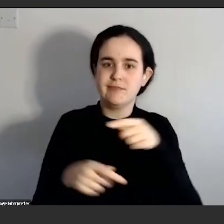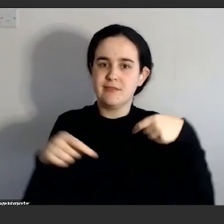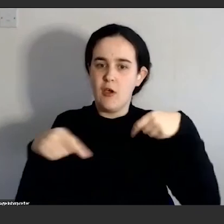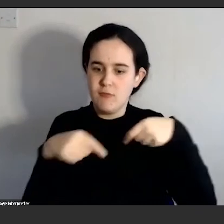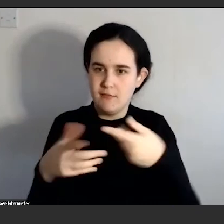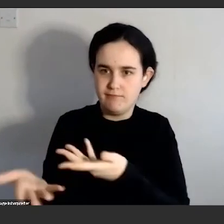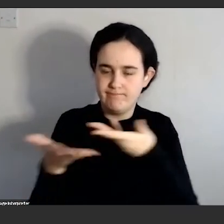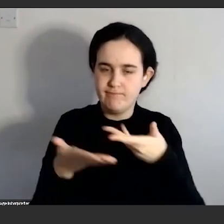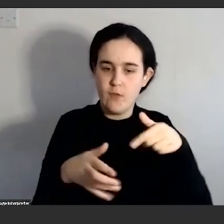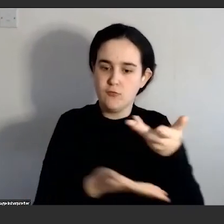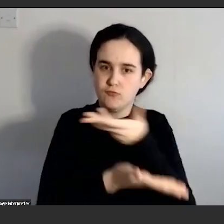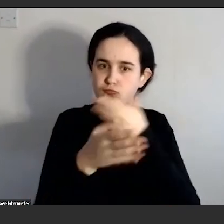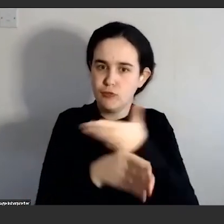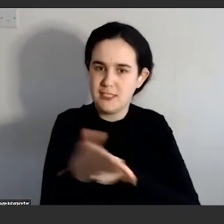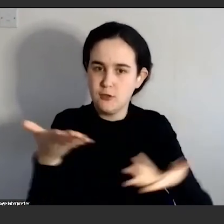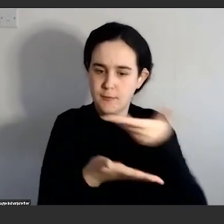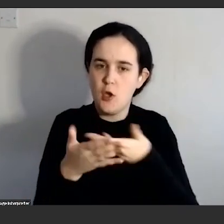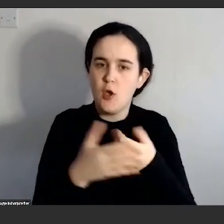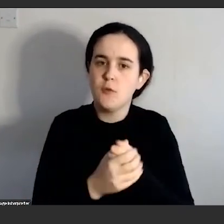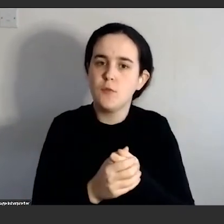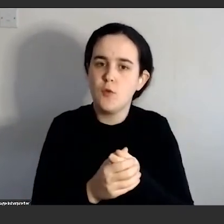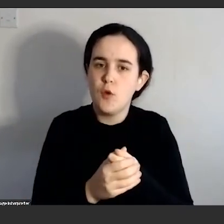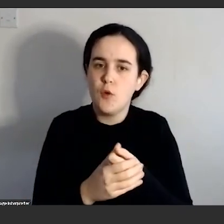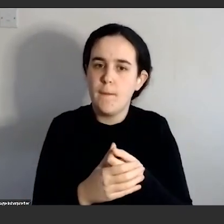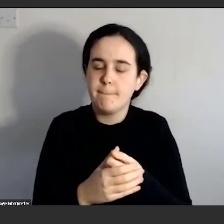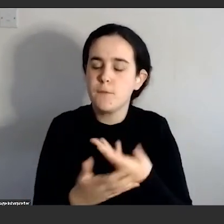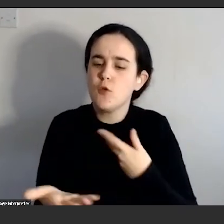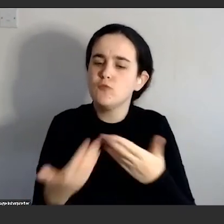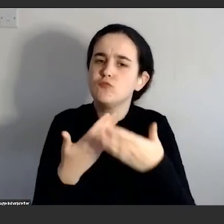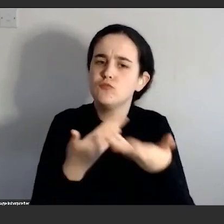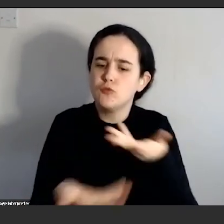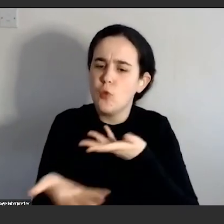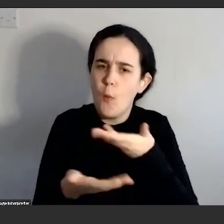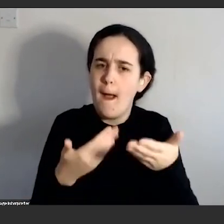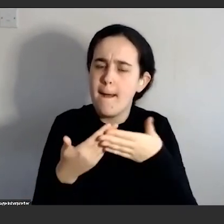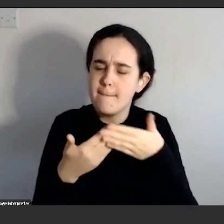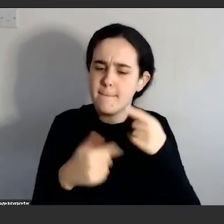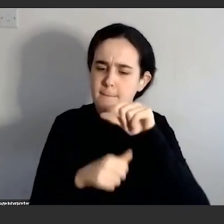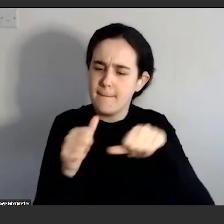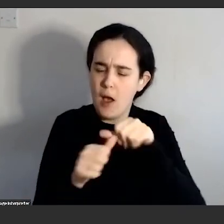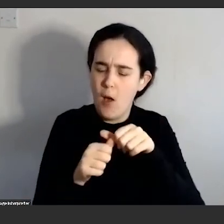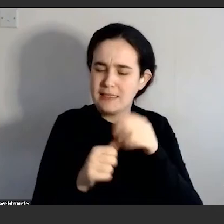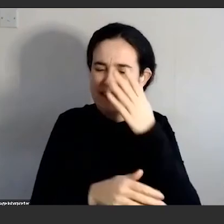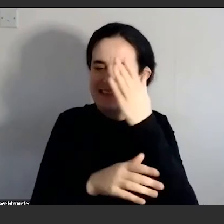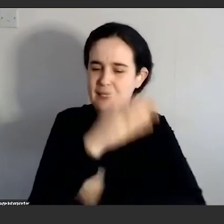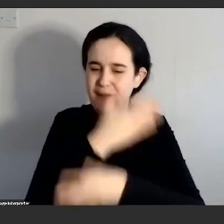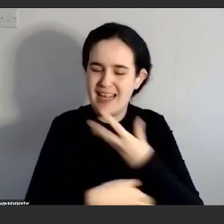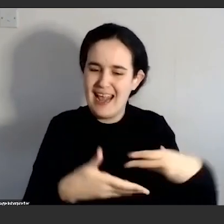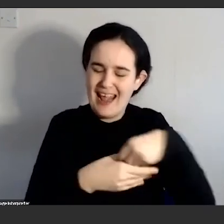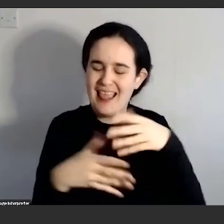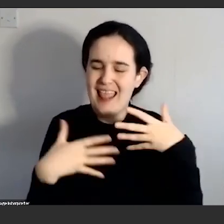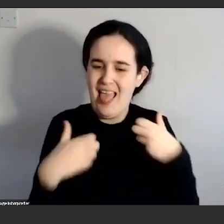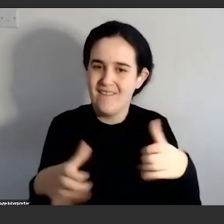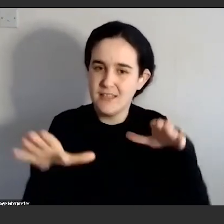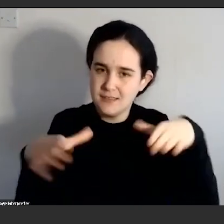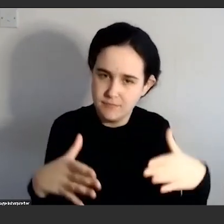Thank you, Femi, for having me. And I think disability is a very important discussion which we should be having. I